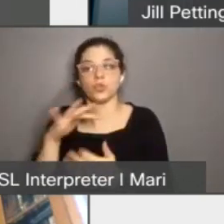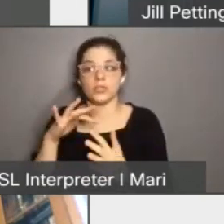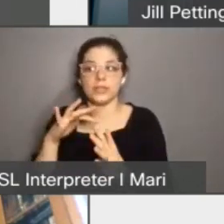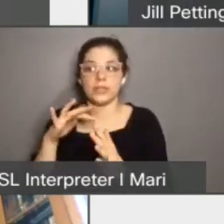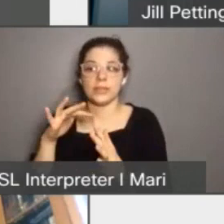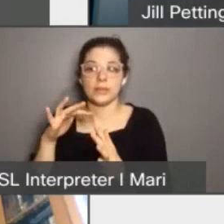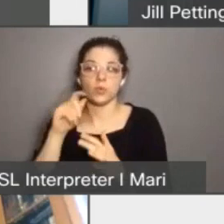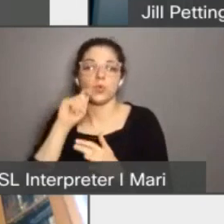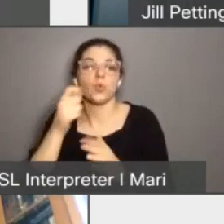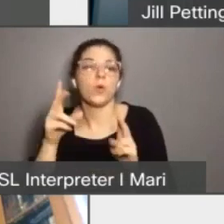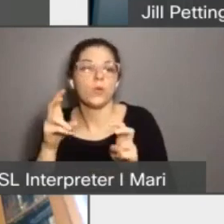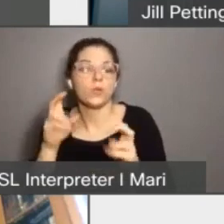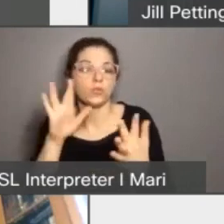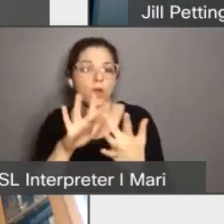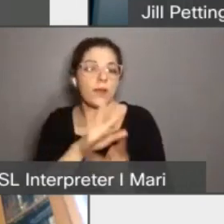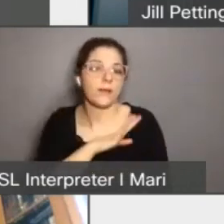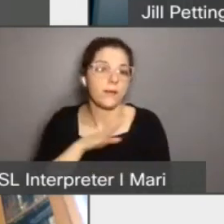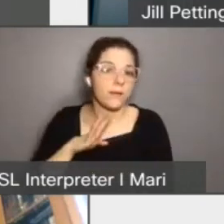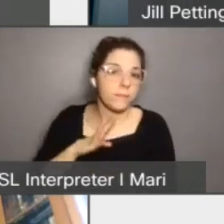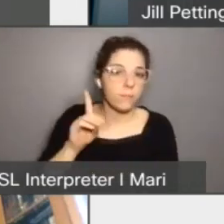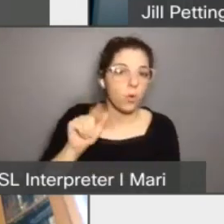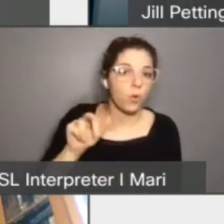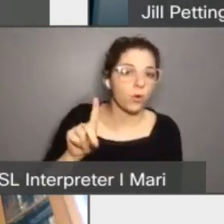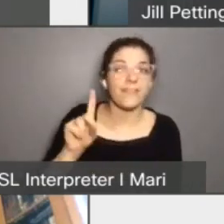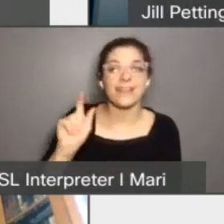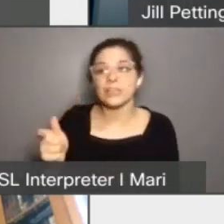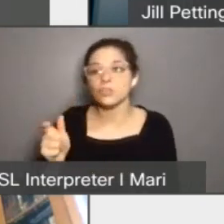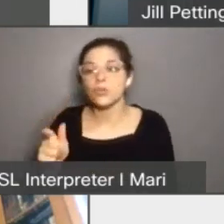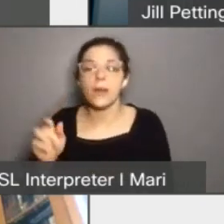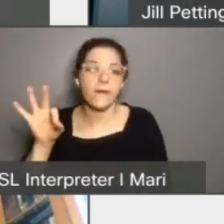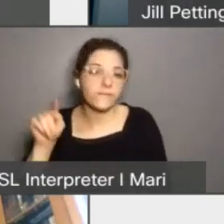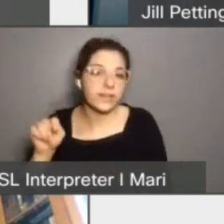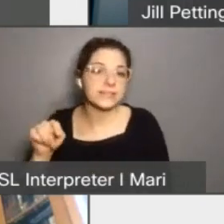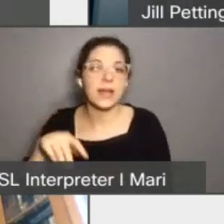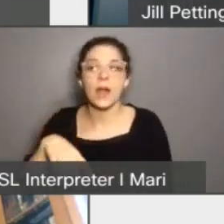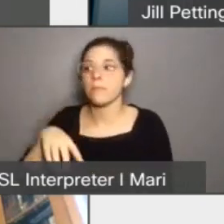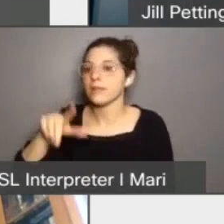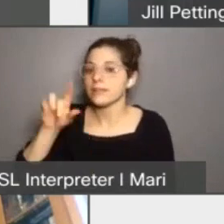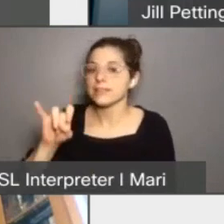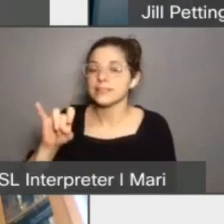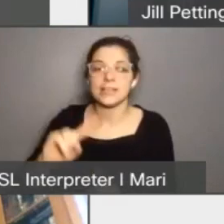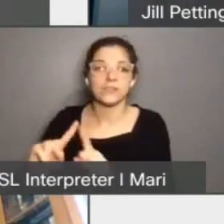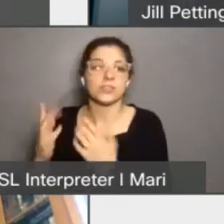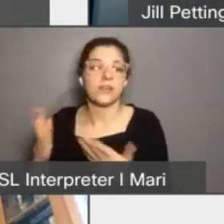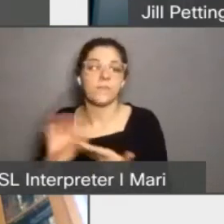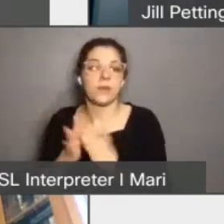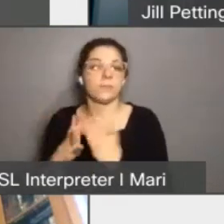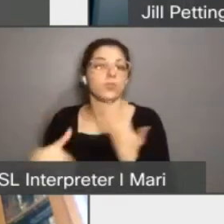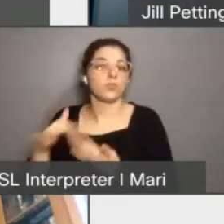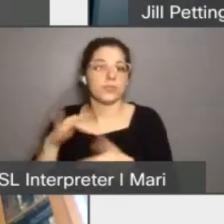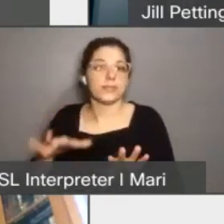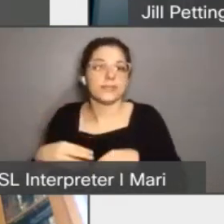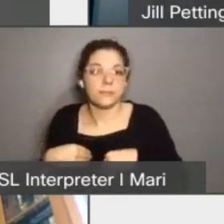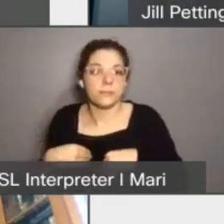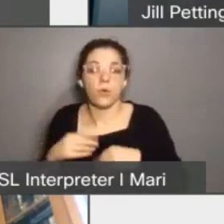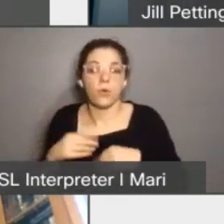contact their board. Then we could do an Instagram, Facebook, possibly LinkedIn, all this stuff, and it'll become socially acceptable. And when